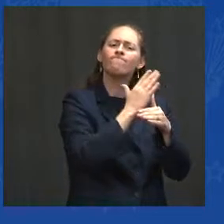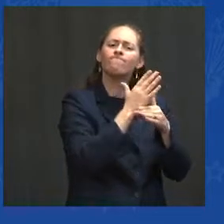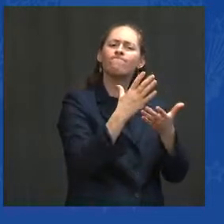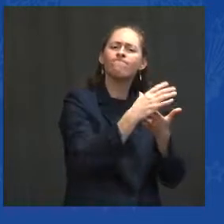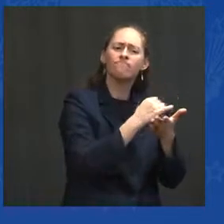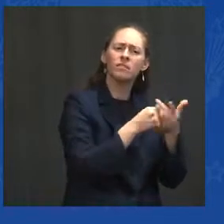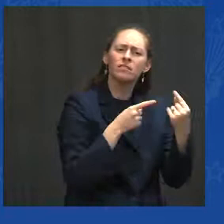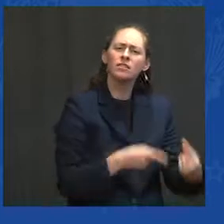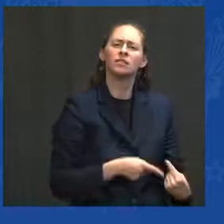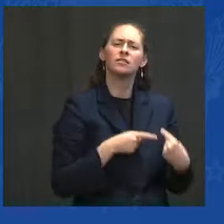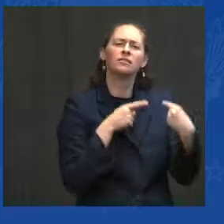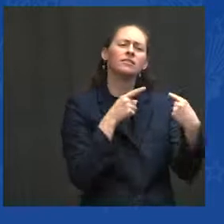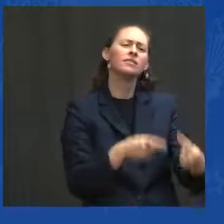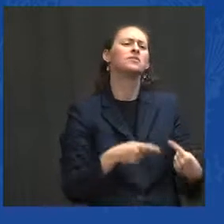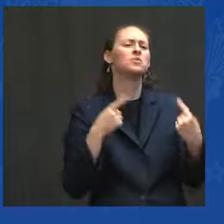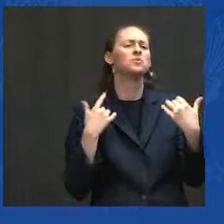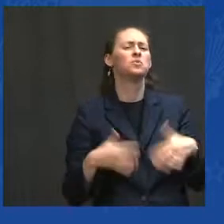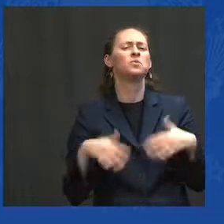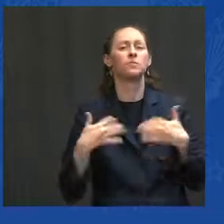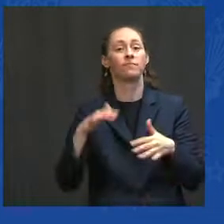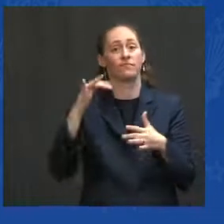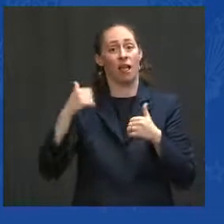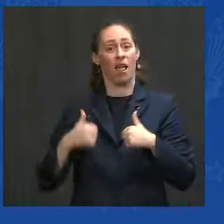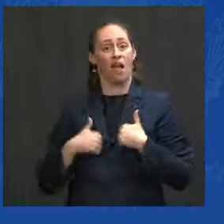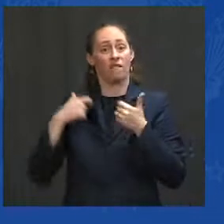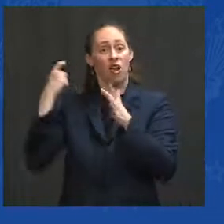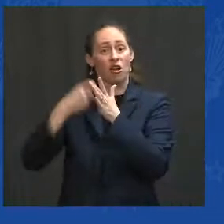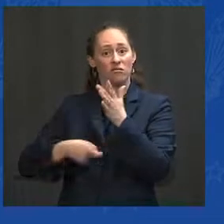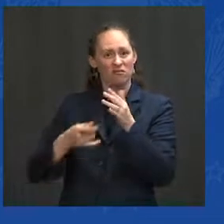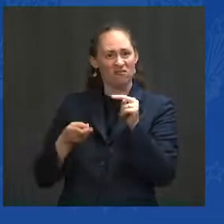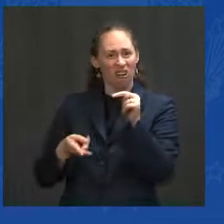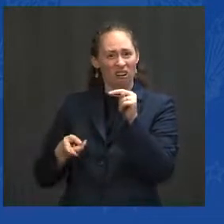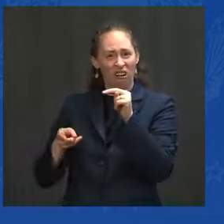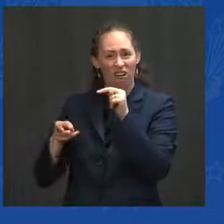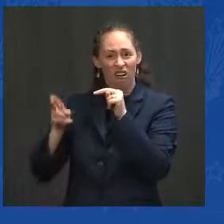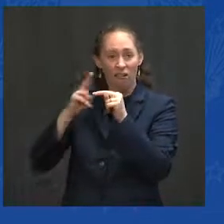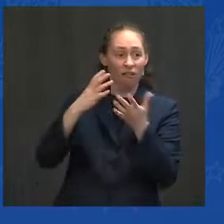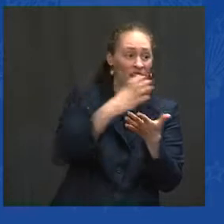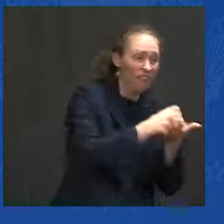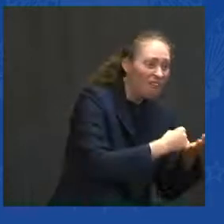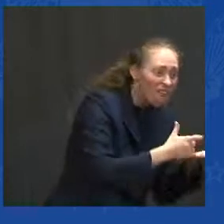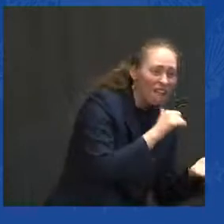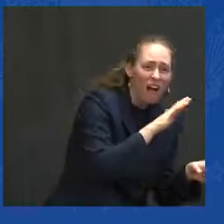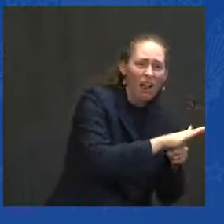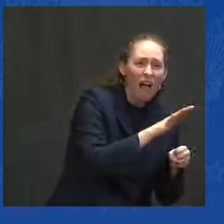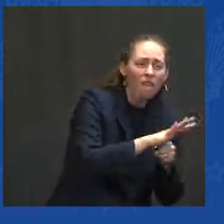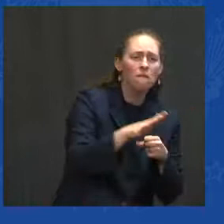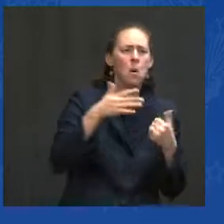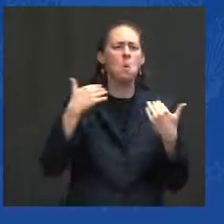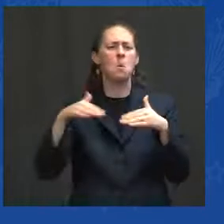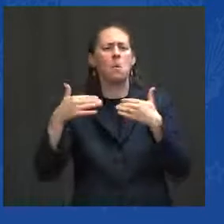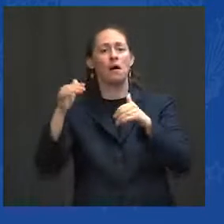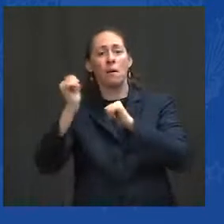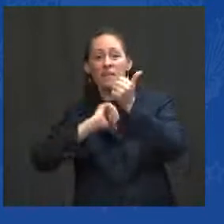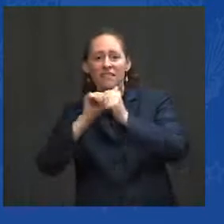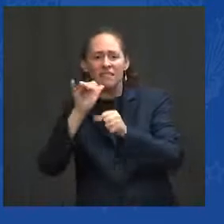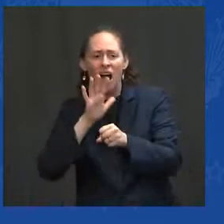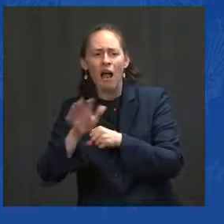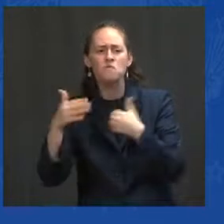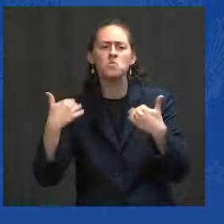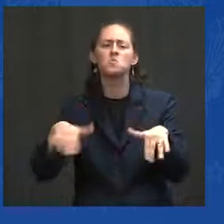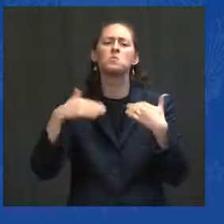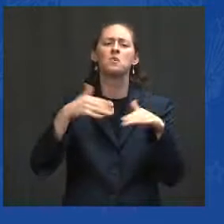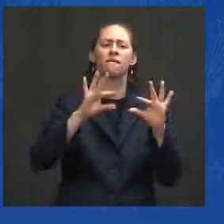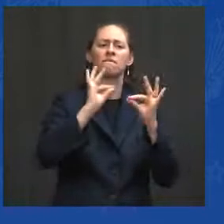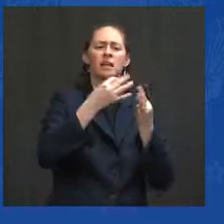rising prices and lowering wages, lack of competition costs the median American household $5,000 a